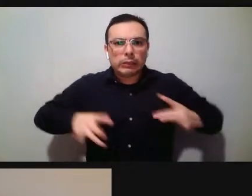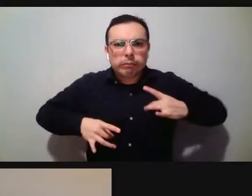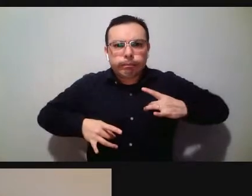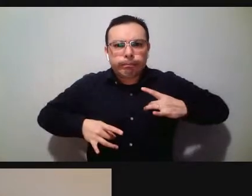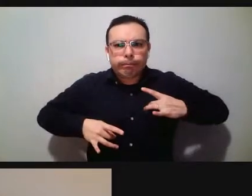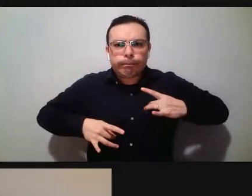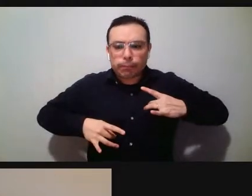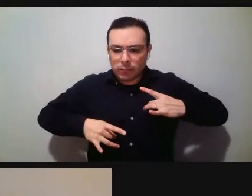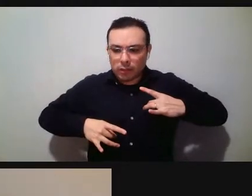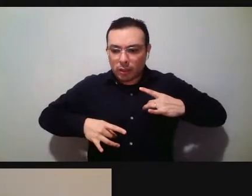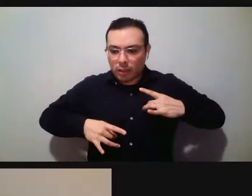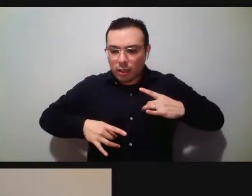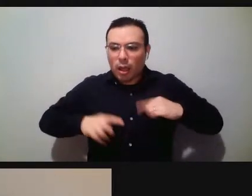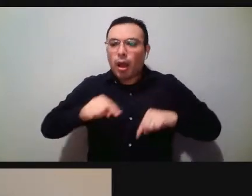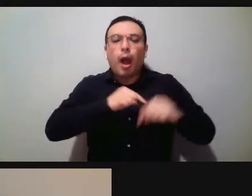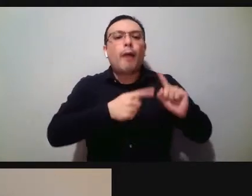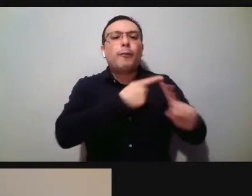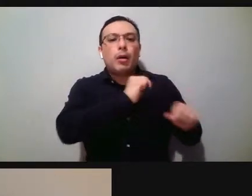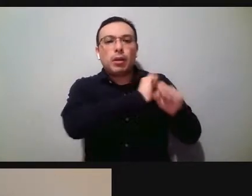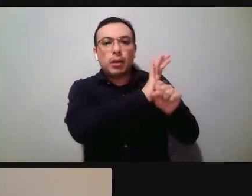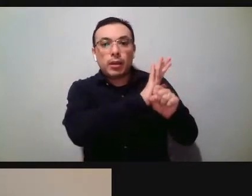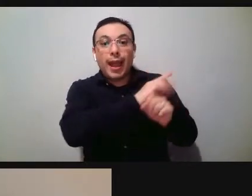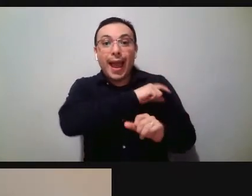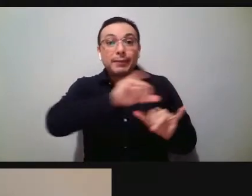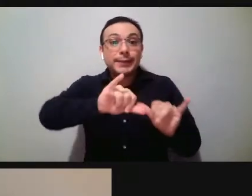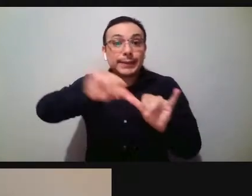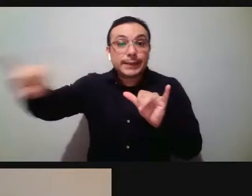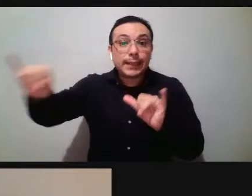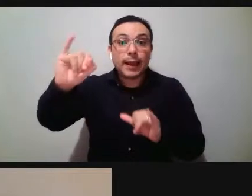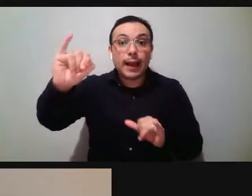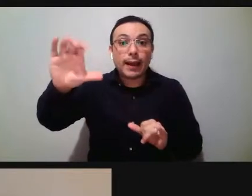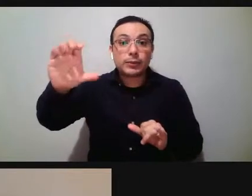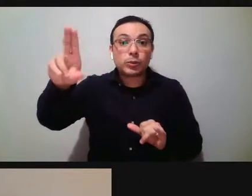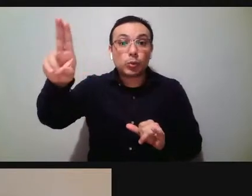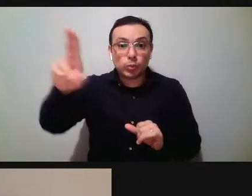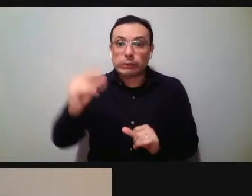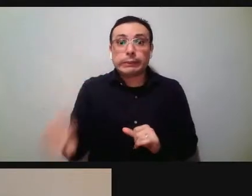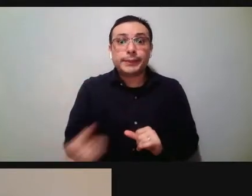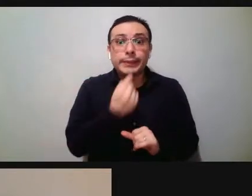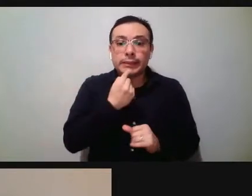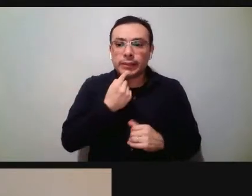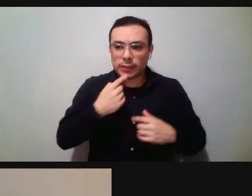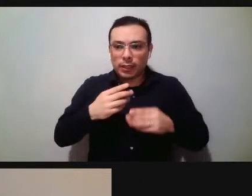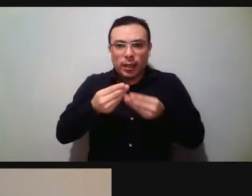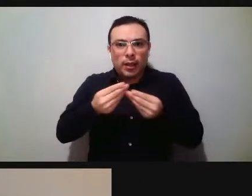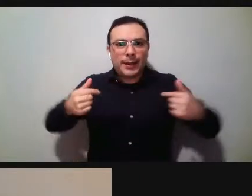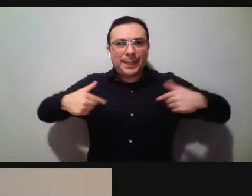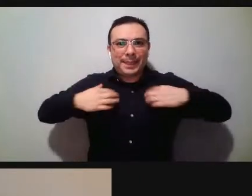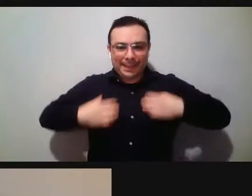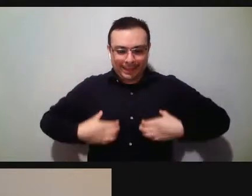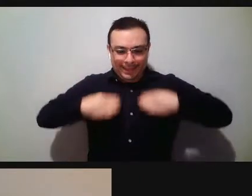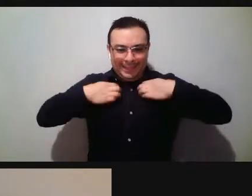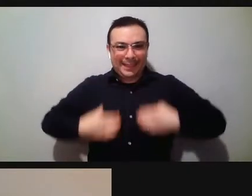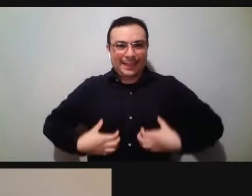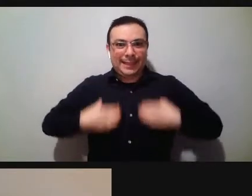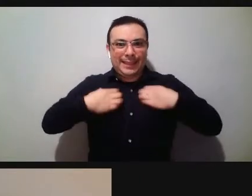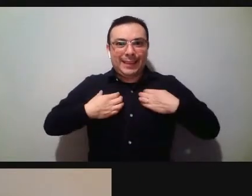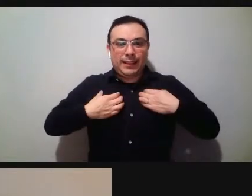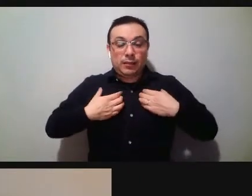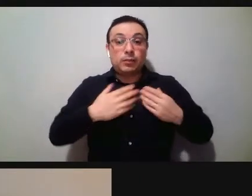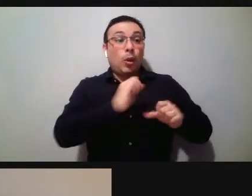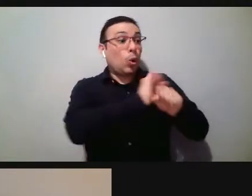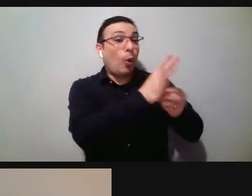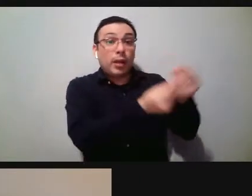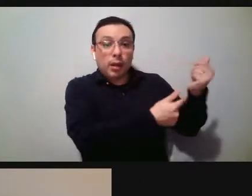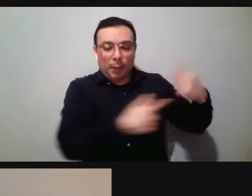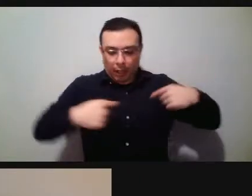okay, but she was hospitalized in the ICU to deal with the pulmonary embolisms. So I think we have to, think